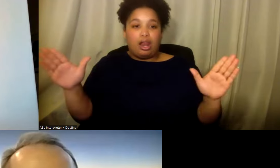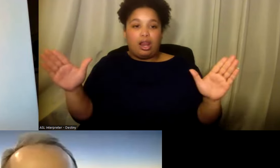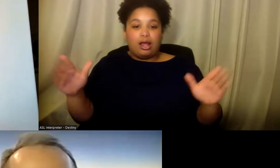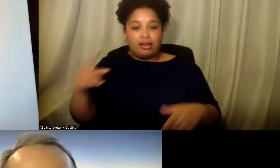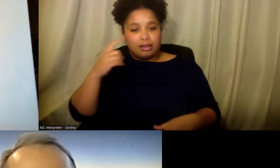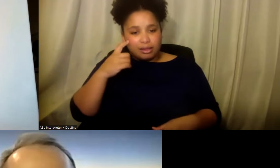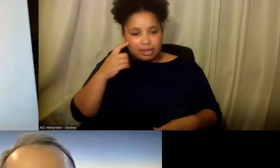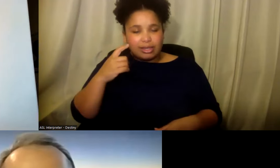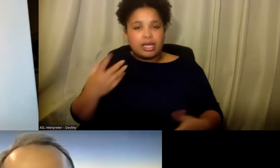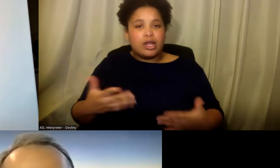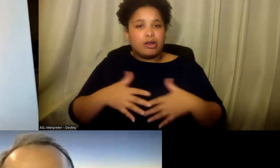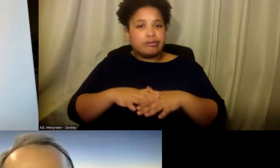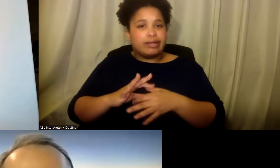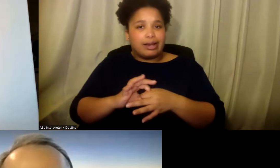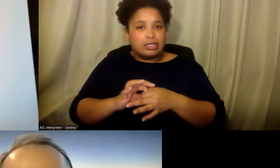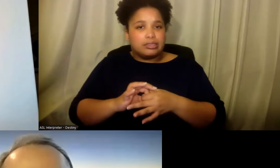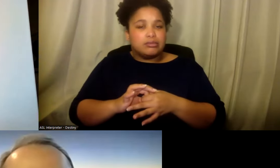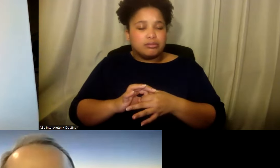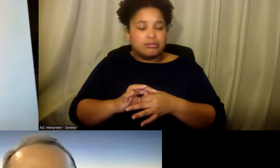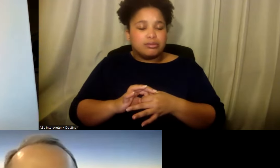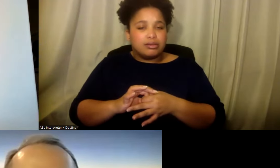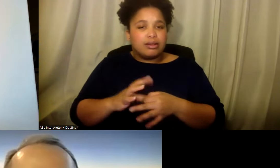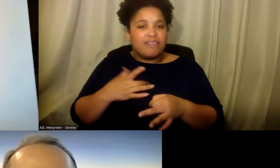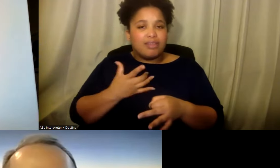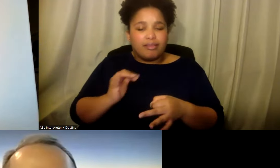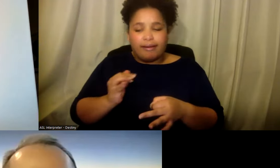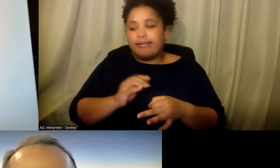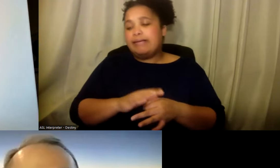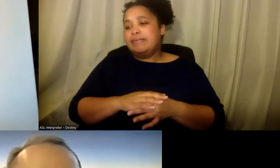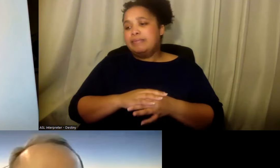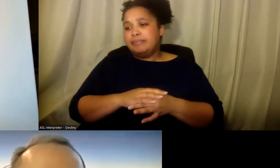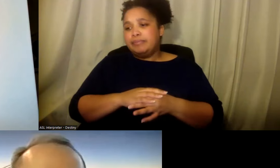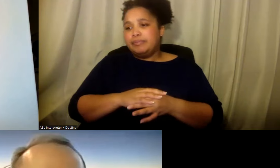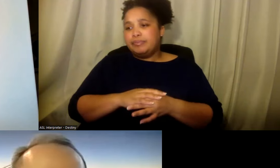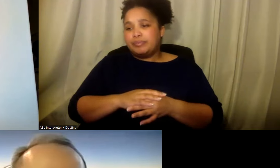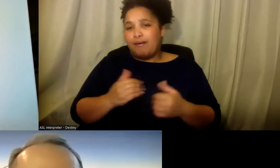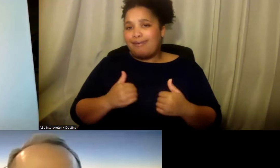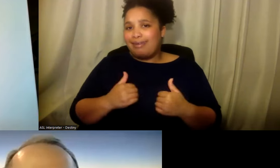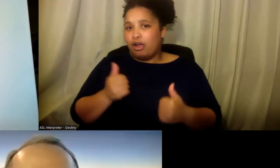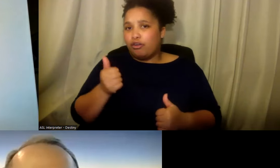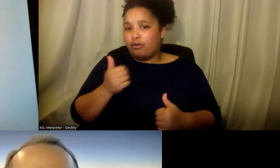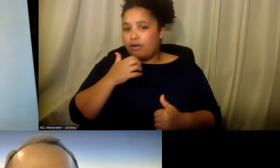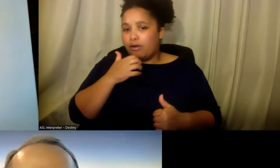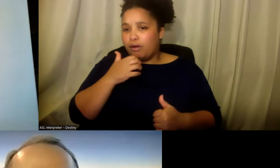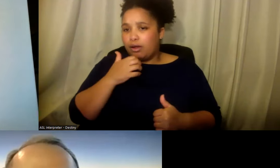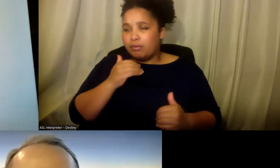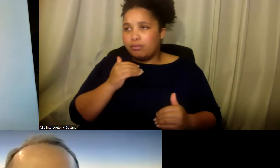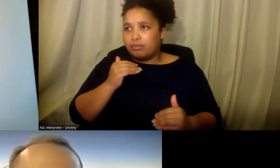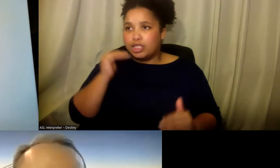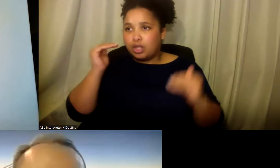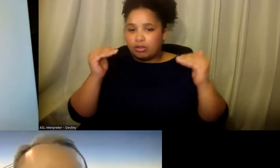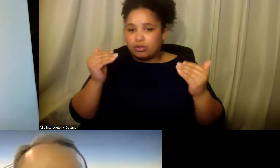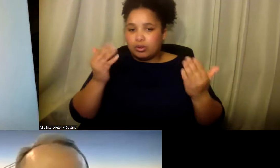it's interconnected in many ways. And I do think that younger adults who might